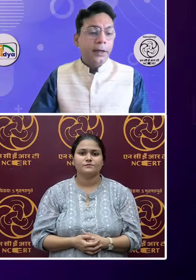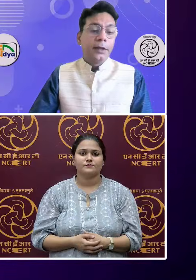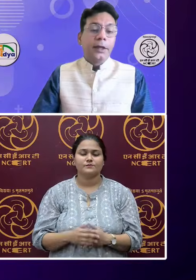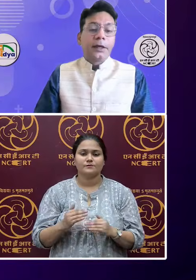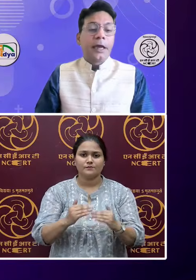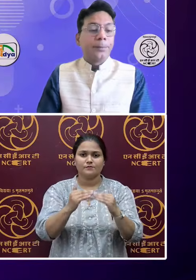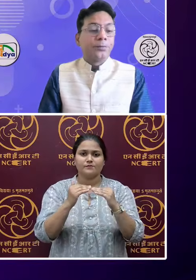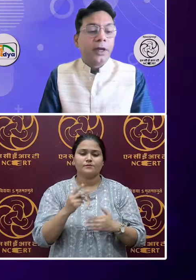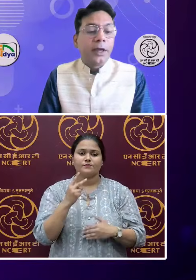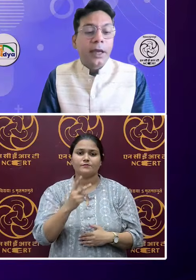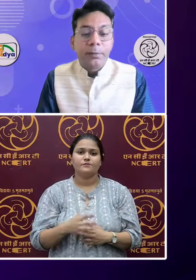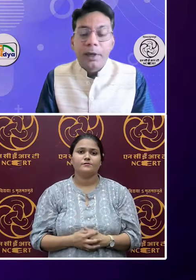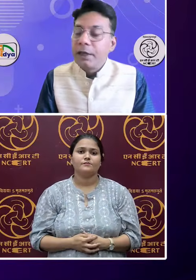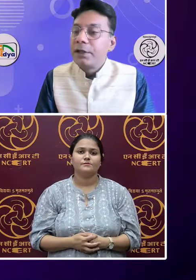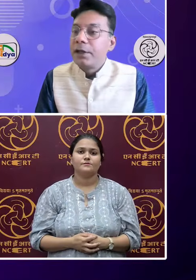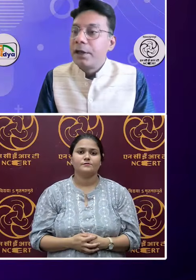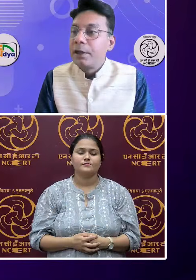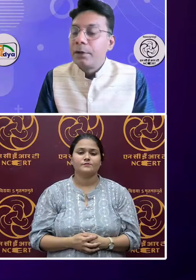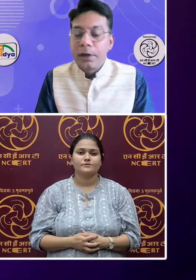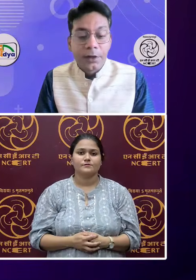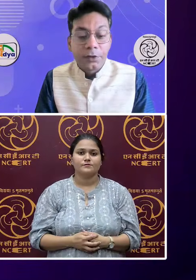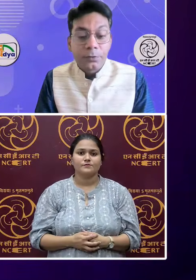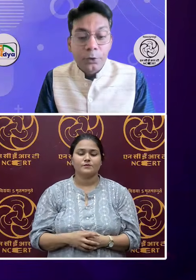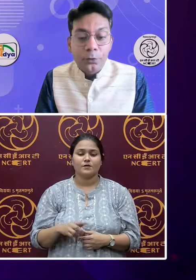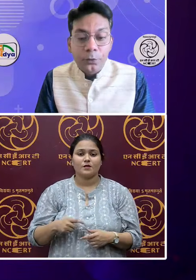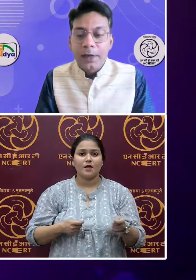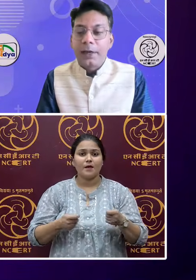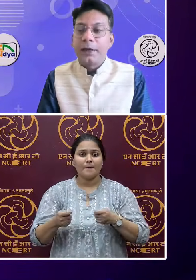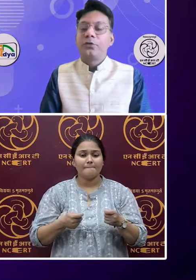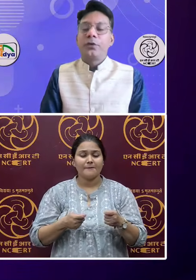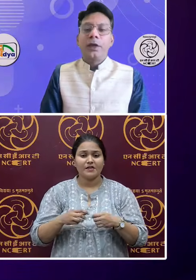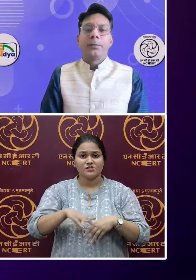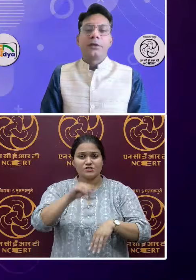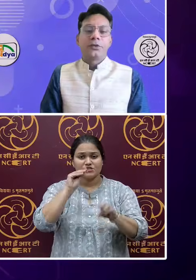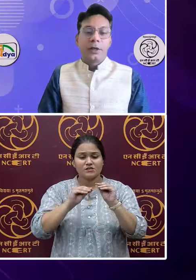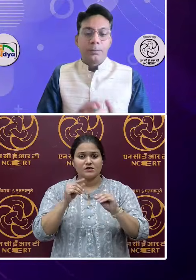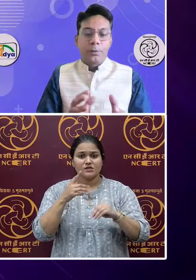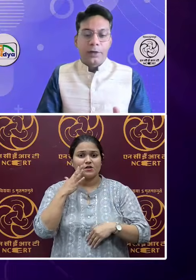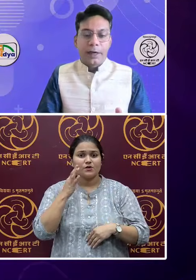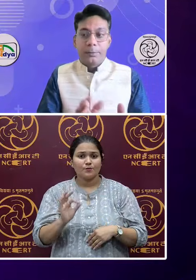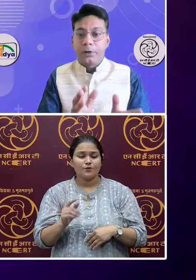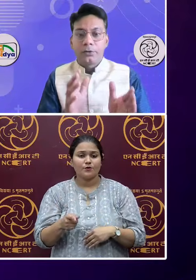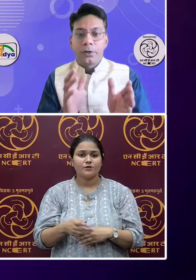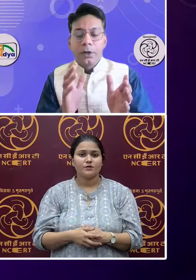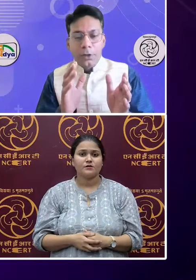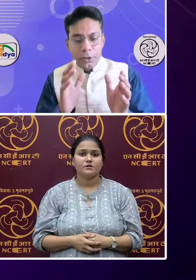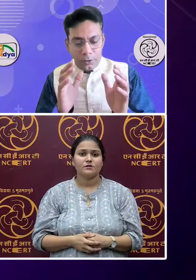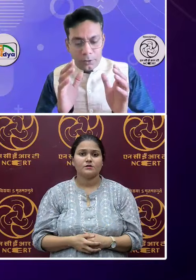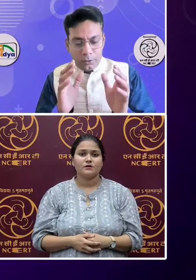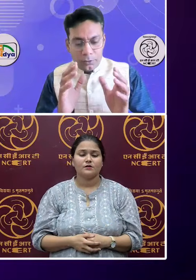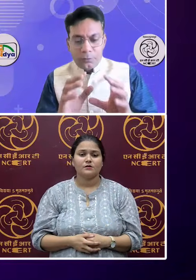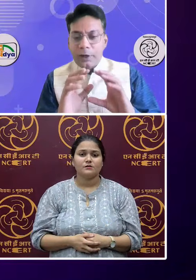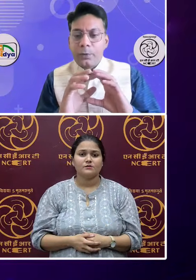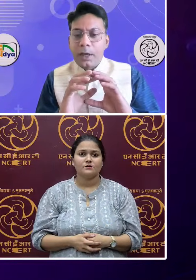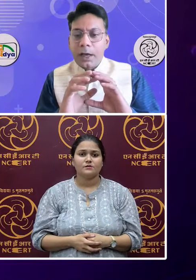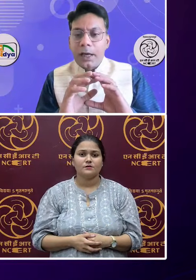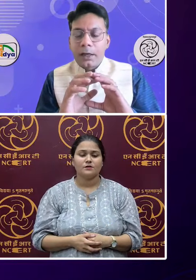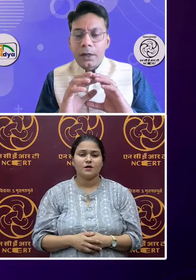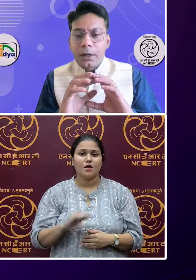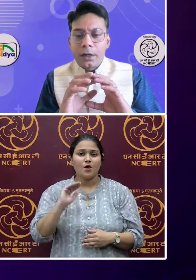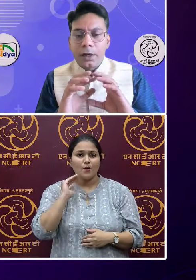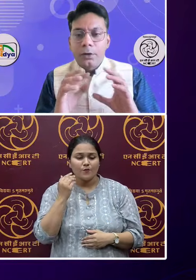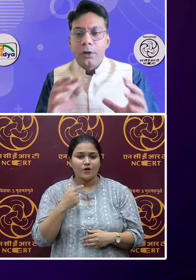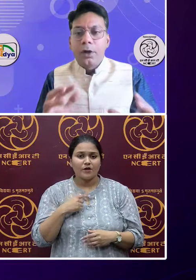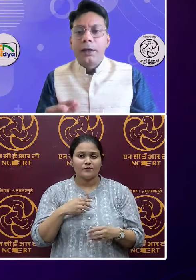Moving ahead, capturing and managing learners profile. It is very much important because when we